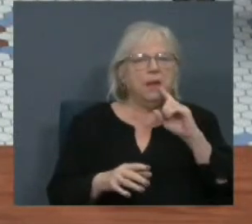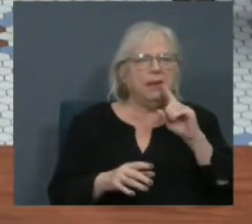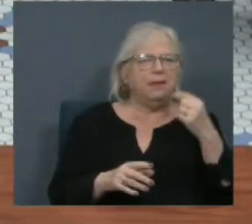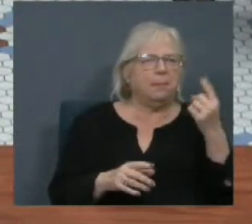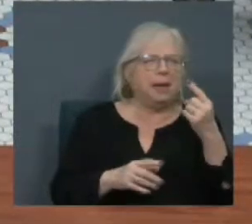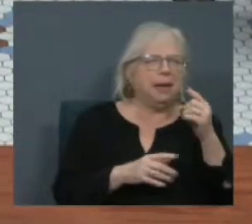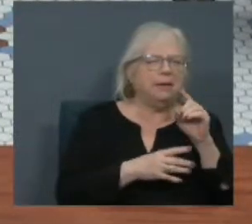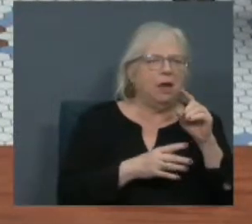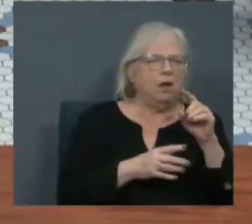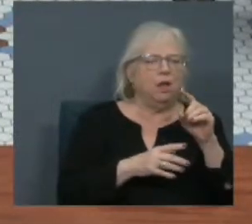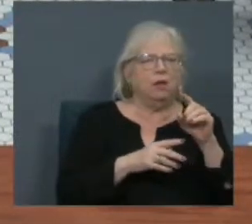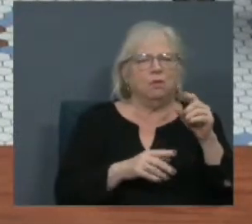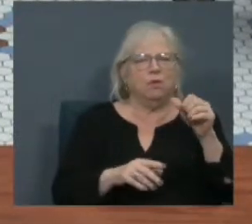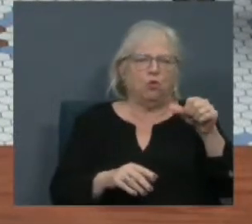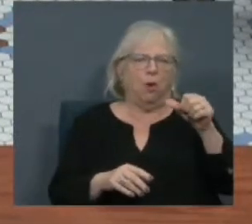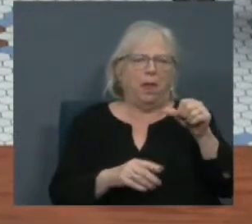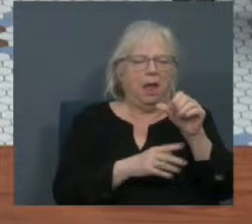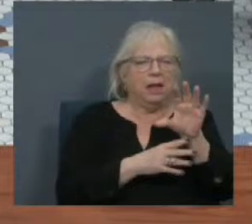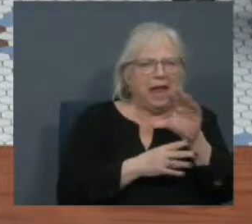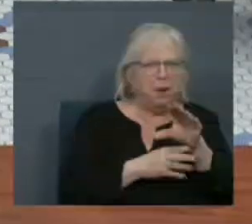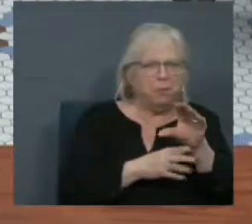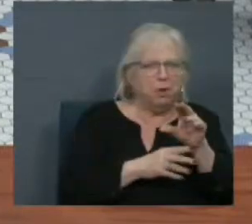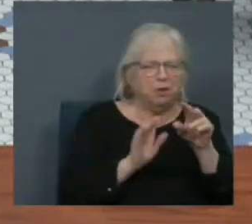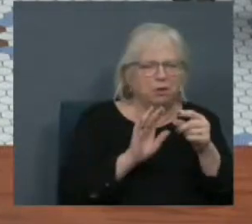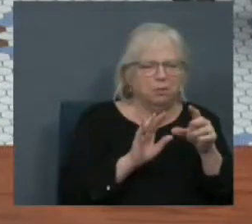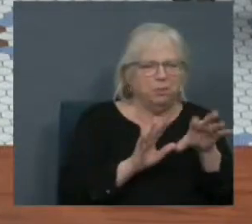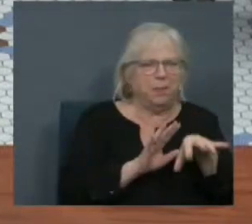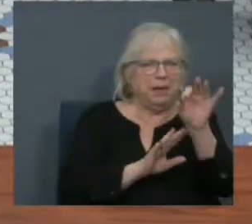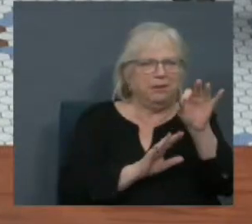in. You know, that's just not something that I want to deal with.